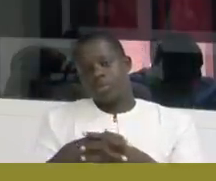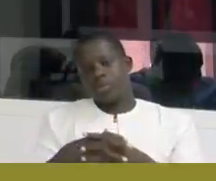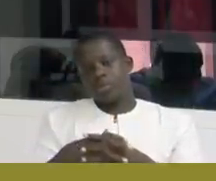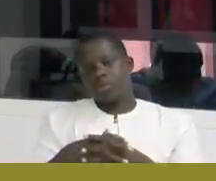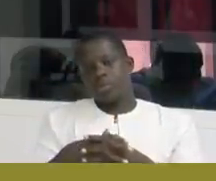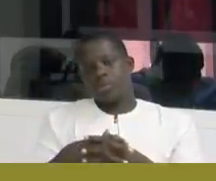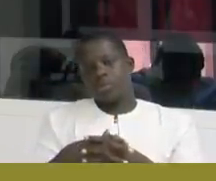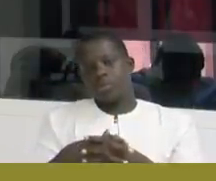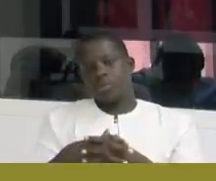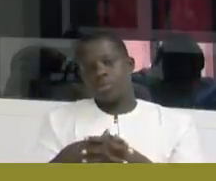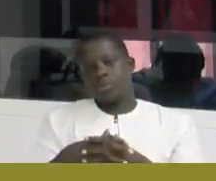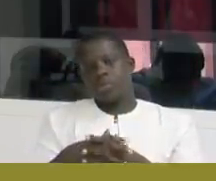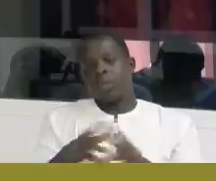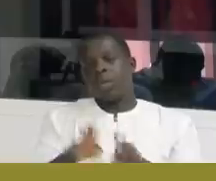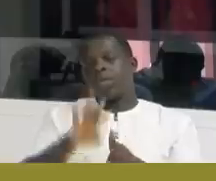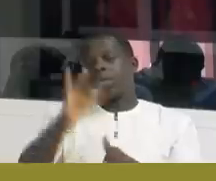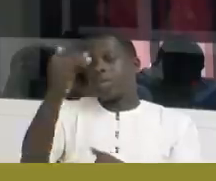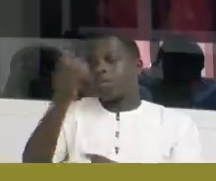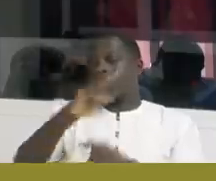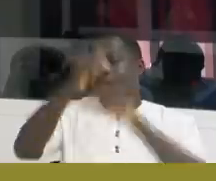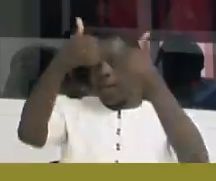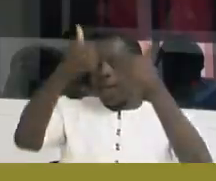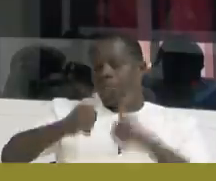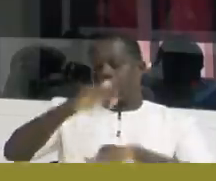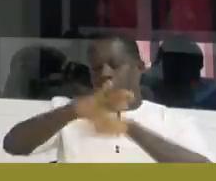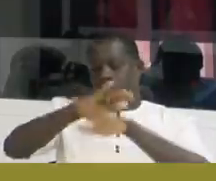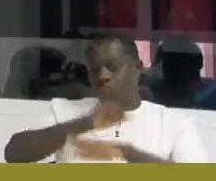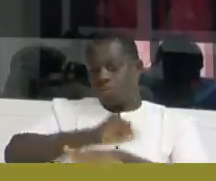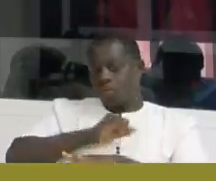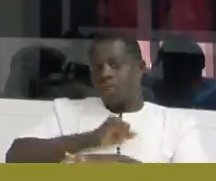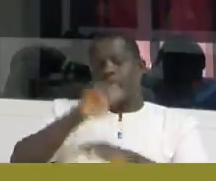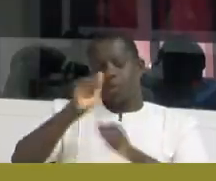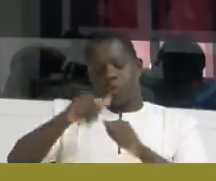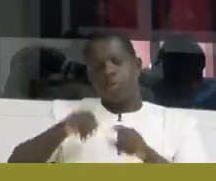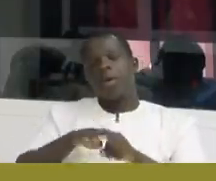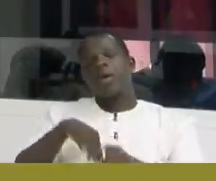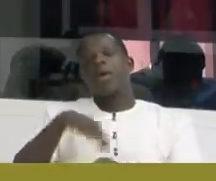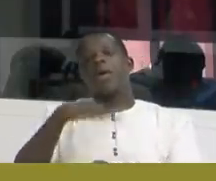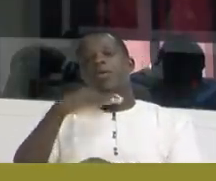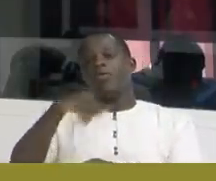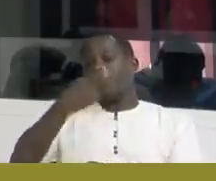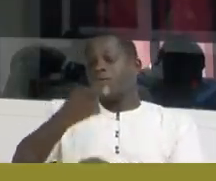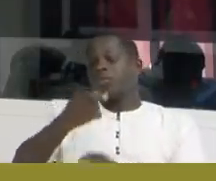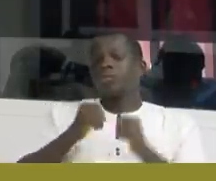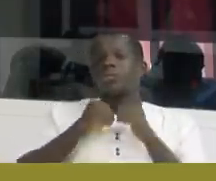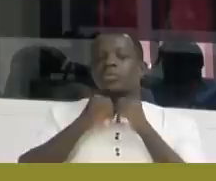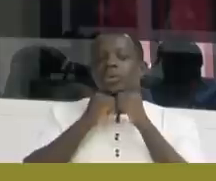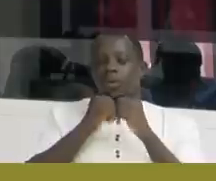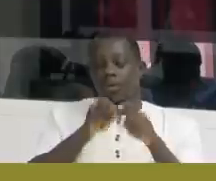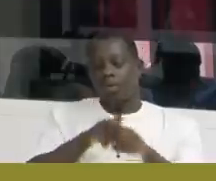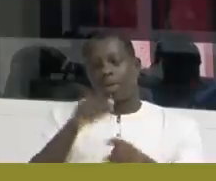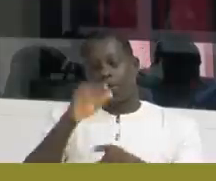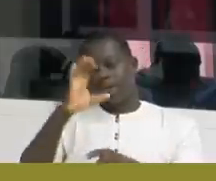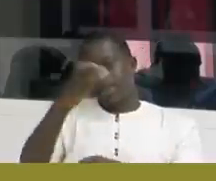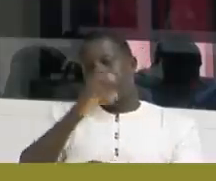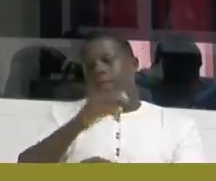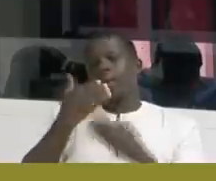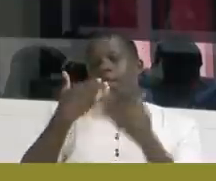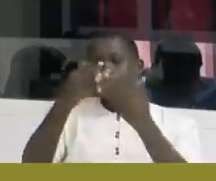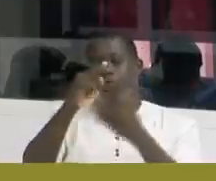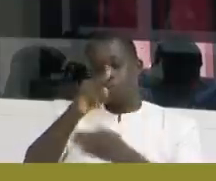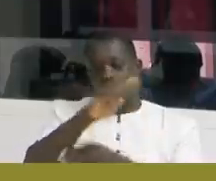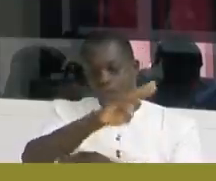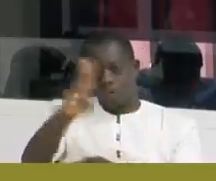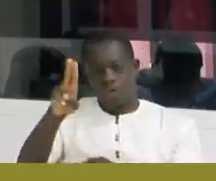has been through, of course, it's reasonable enough for him. But I can tell you, that was not the reason.